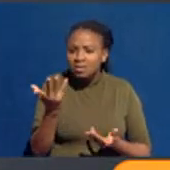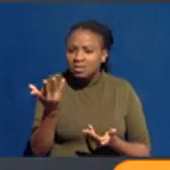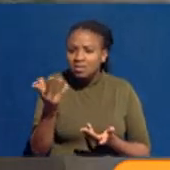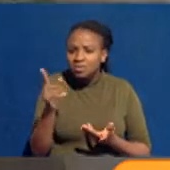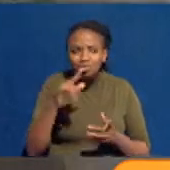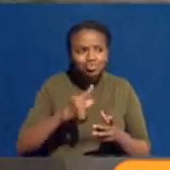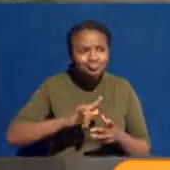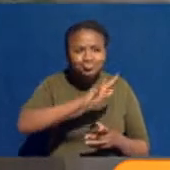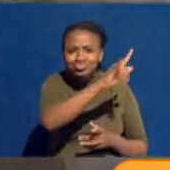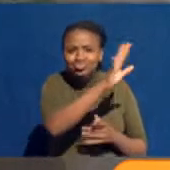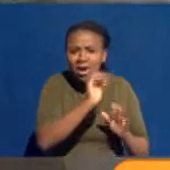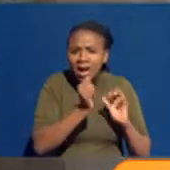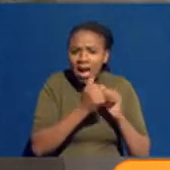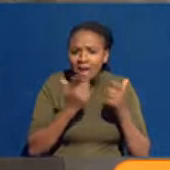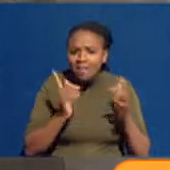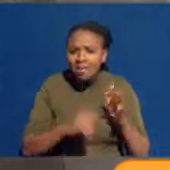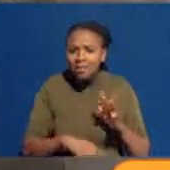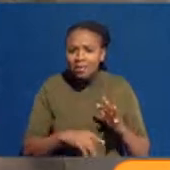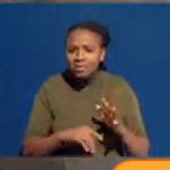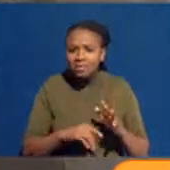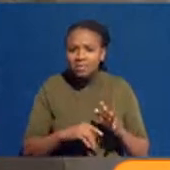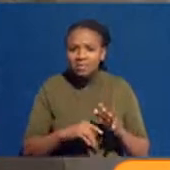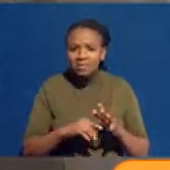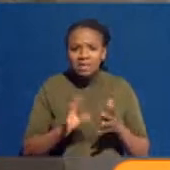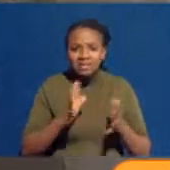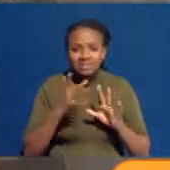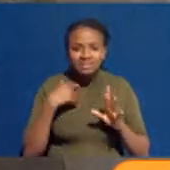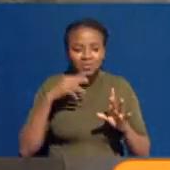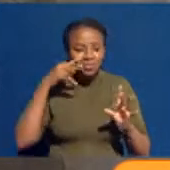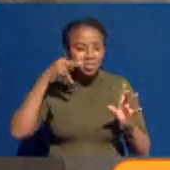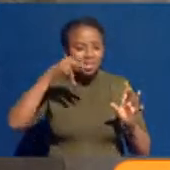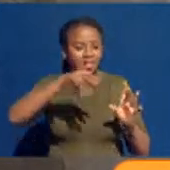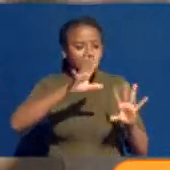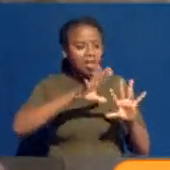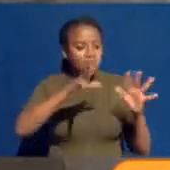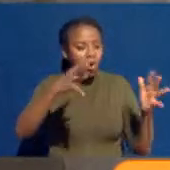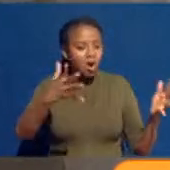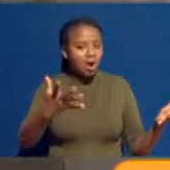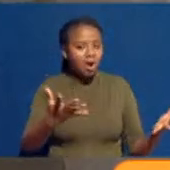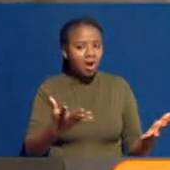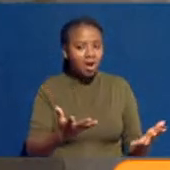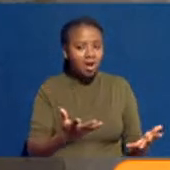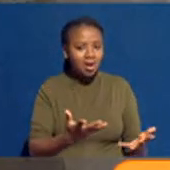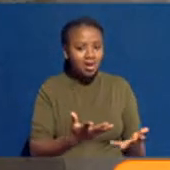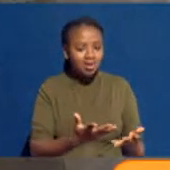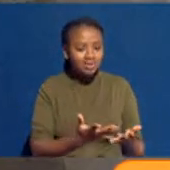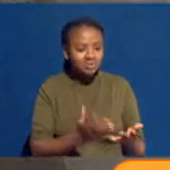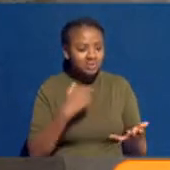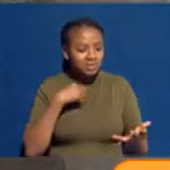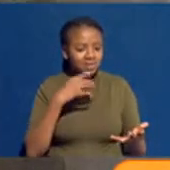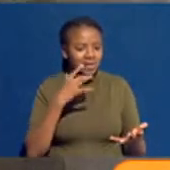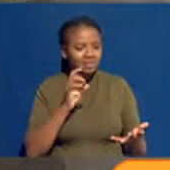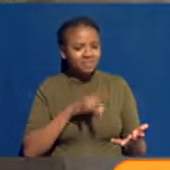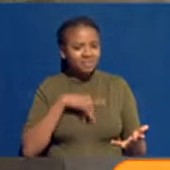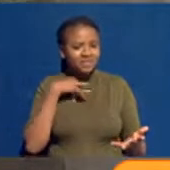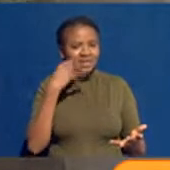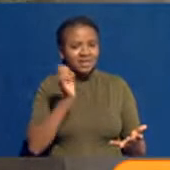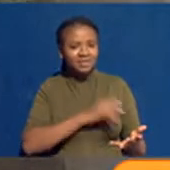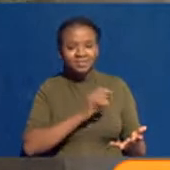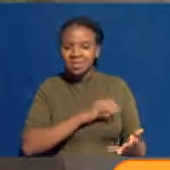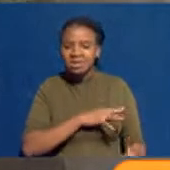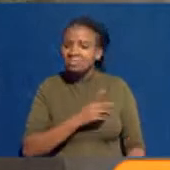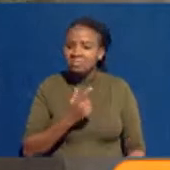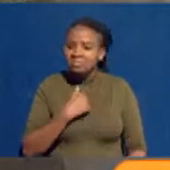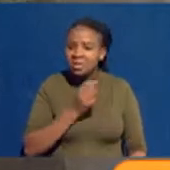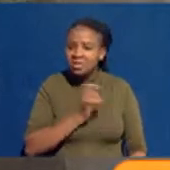you were in space? Sometimes they say, you look down at Earth and that's everything. Were you afraid? I wasn't afraid